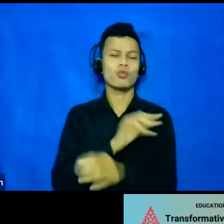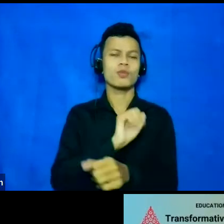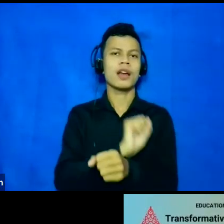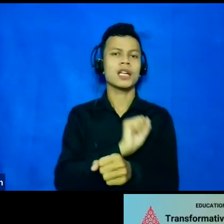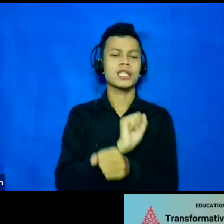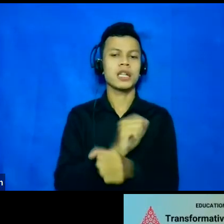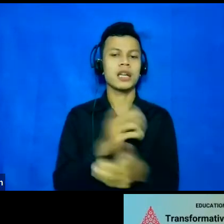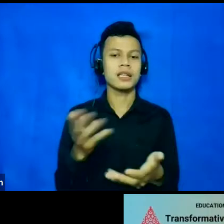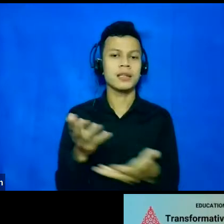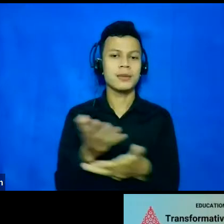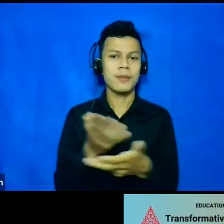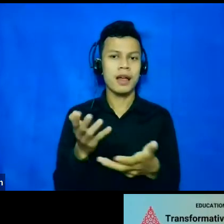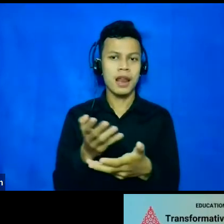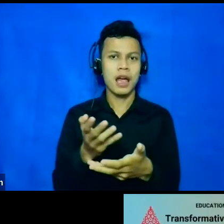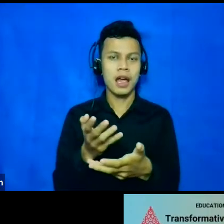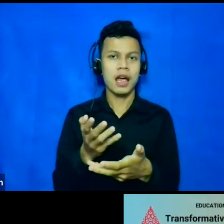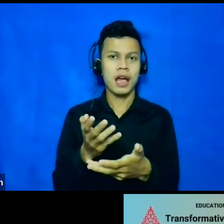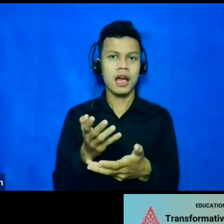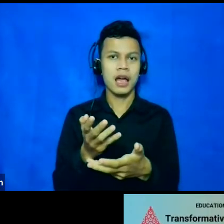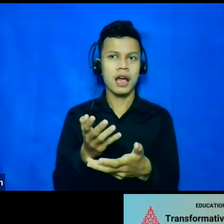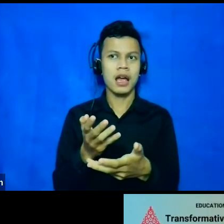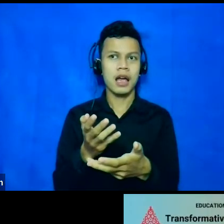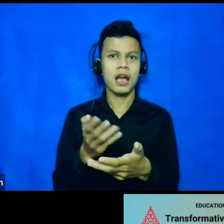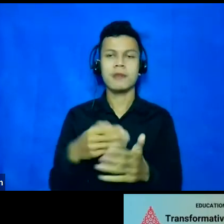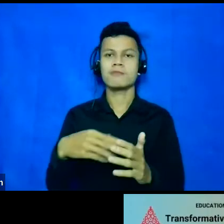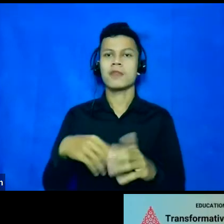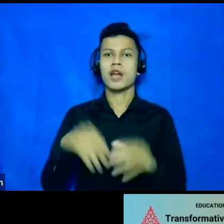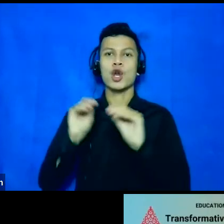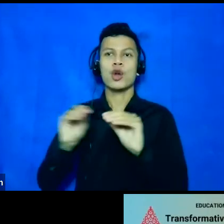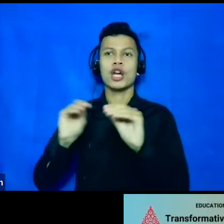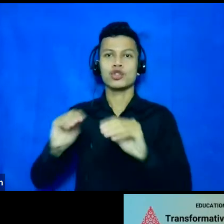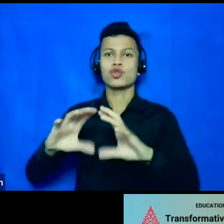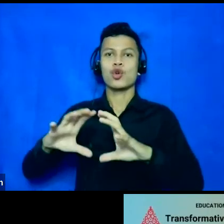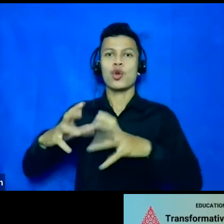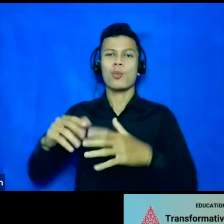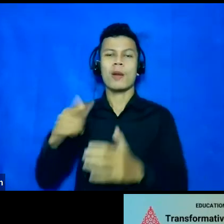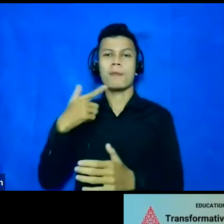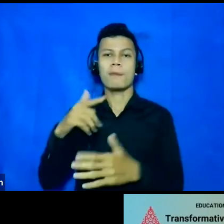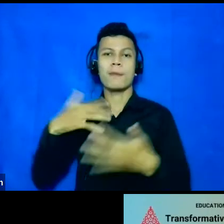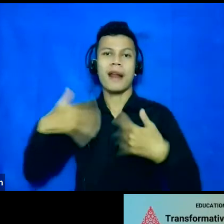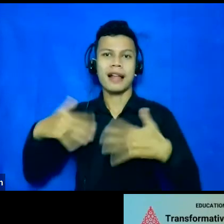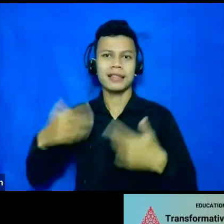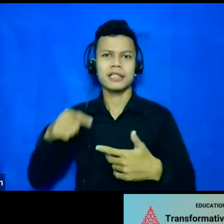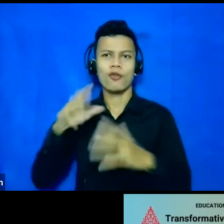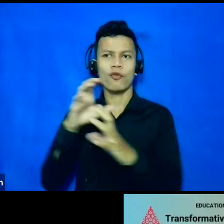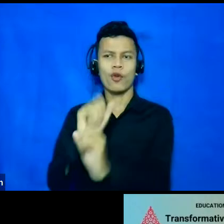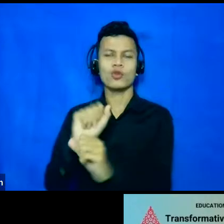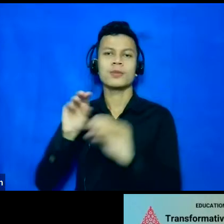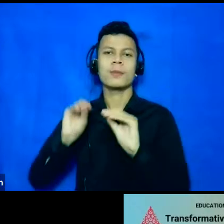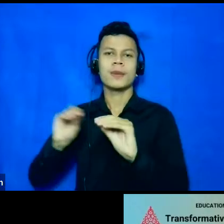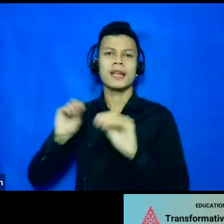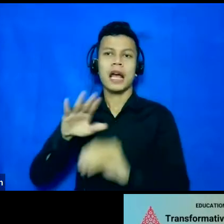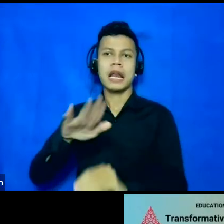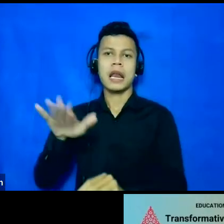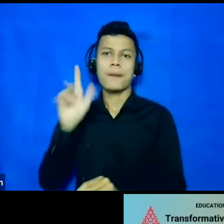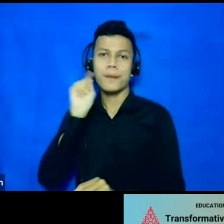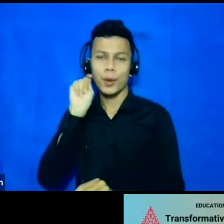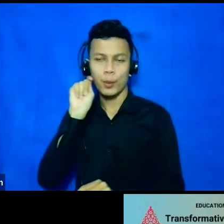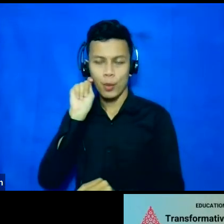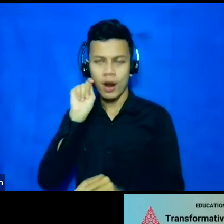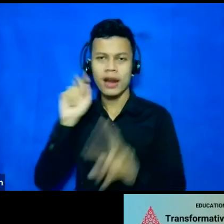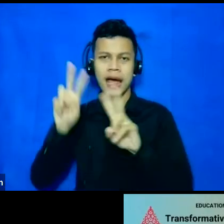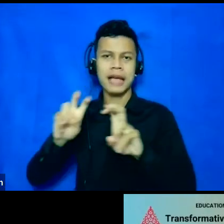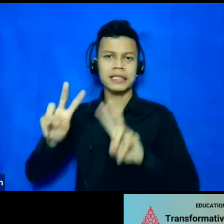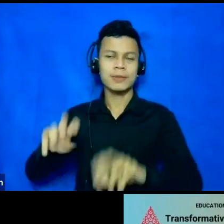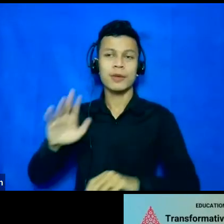Global Practice, where she focused on girls' education, student assessments, and the role of the private sector in